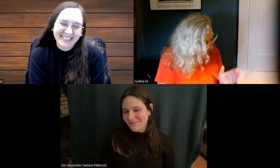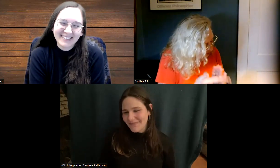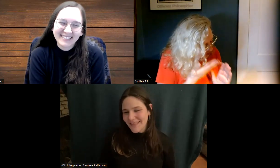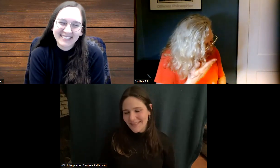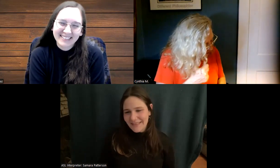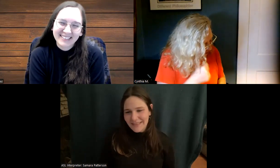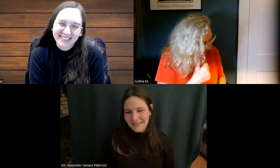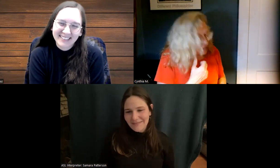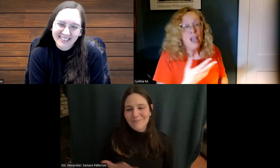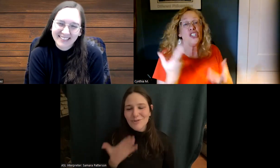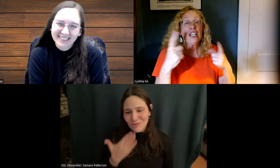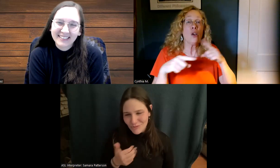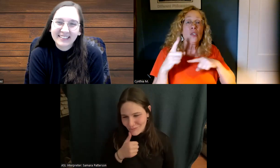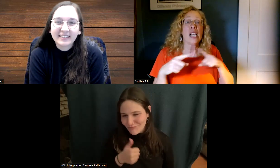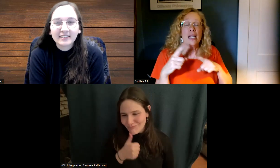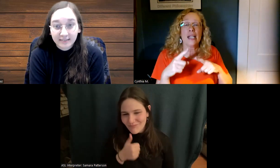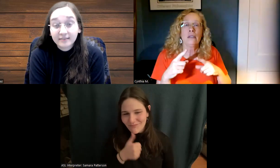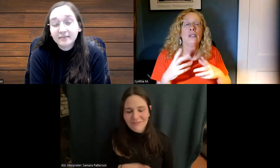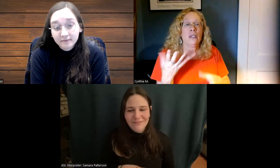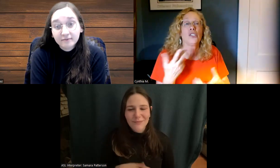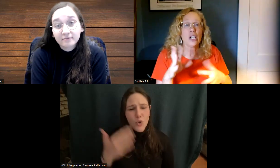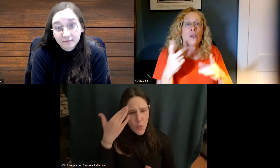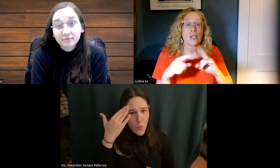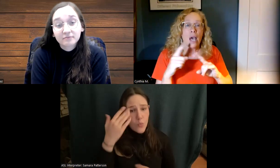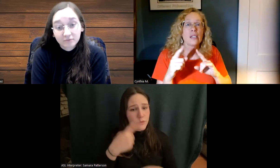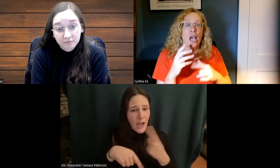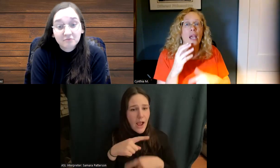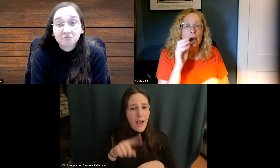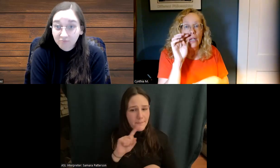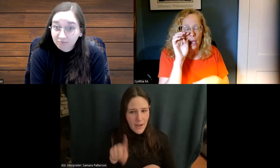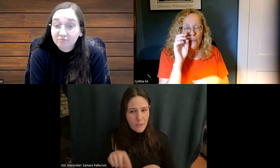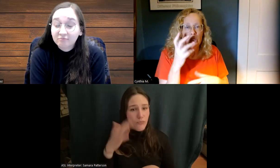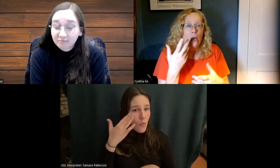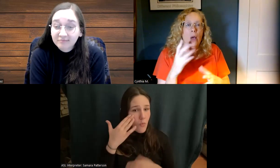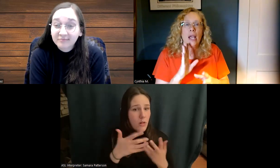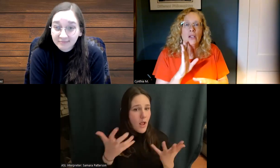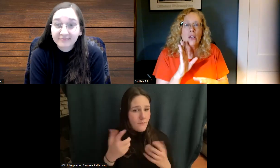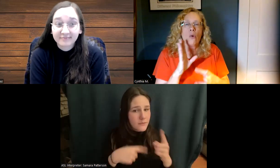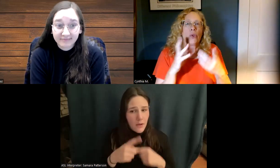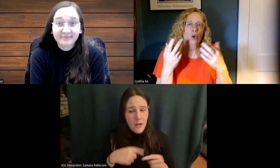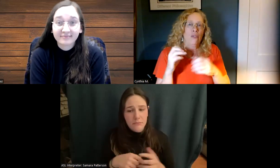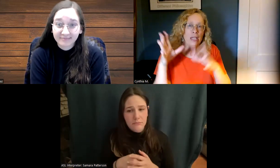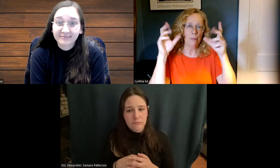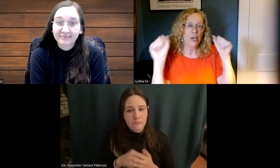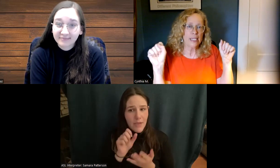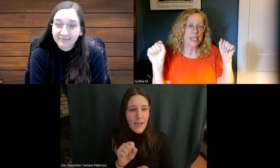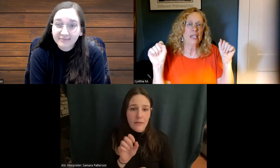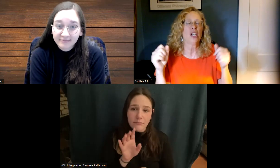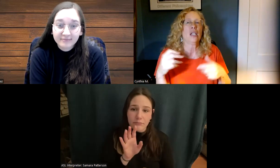So what a good girl. She knows sign. She knows a lot of sign. So I could talk with her if I